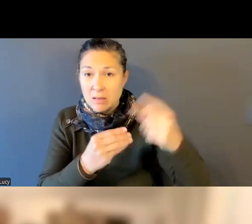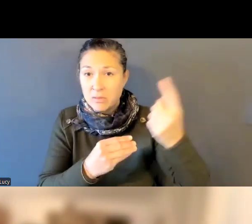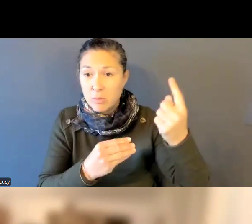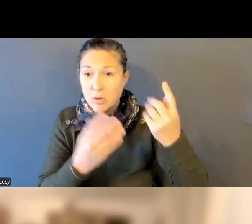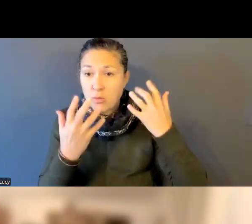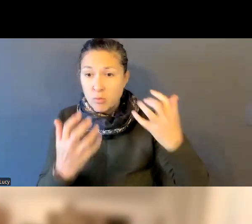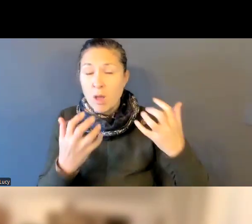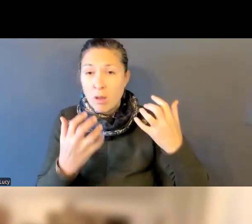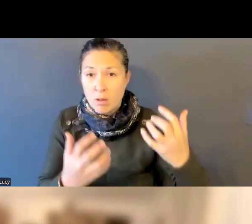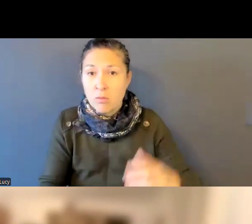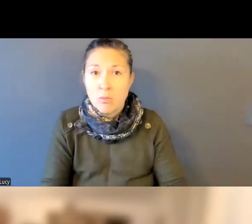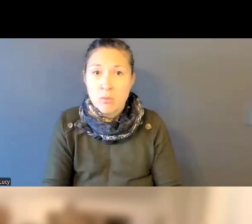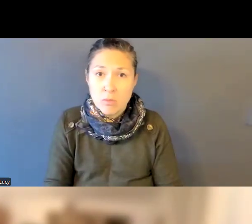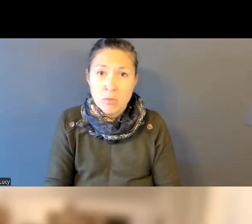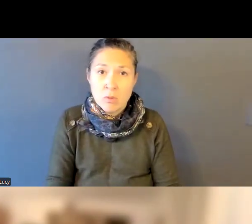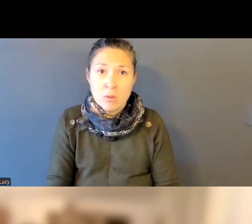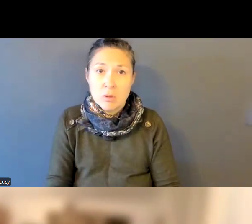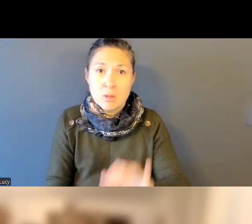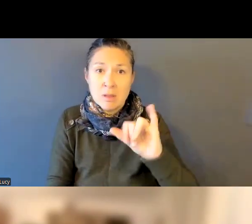to the answer?